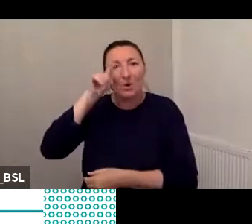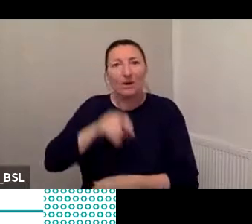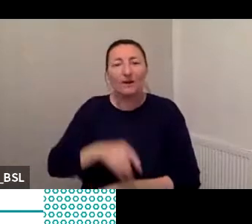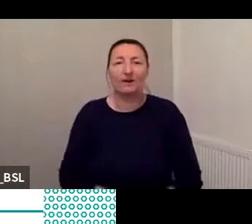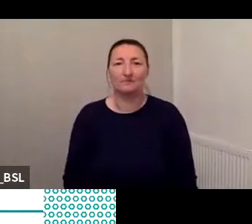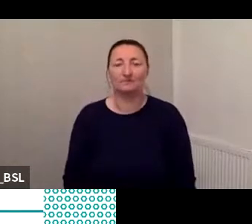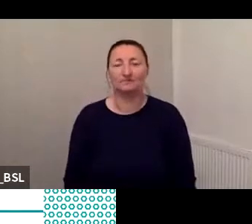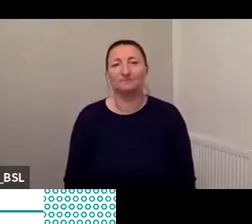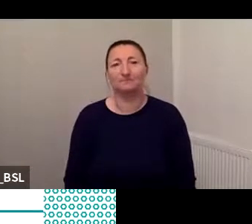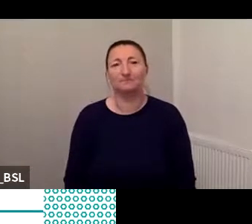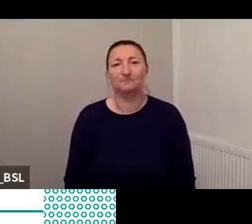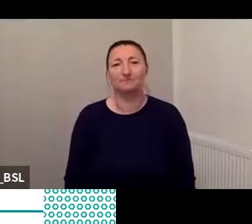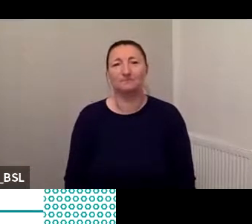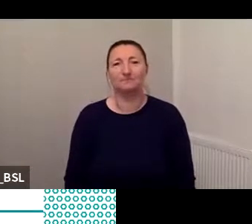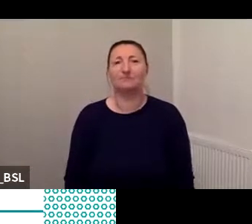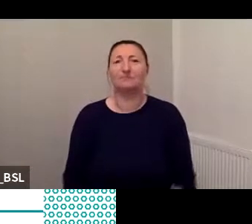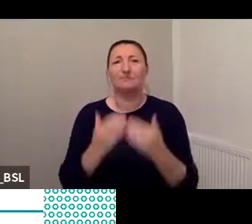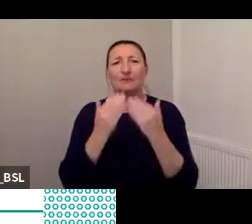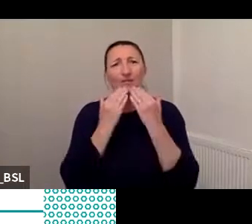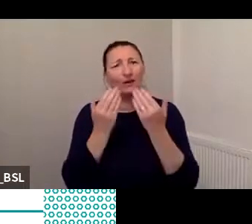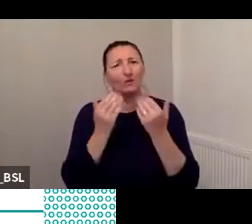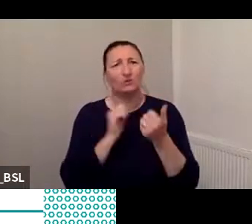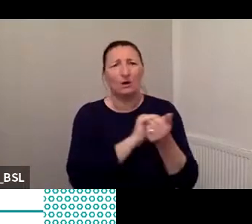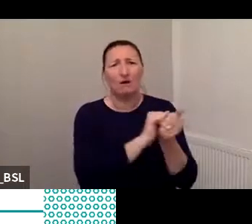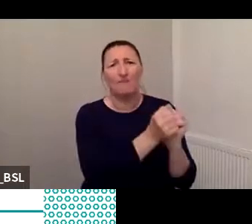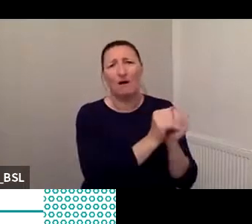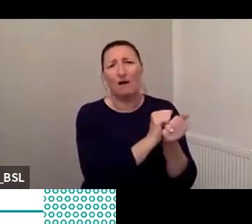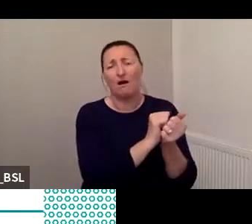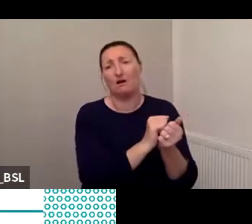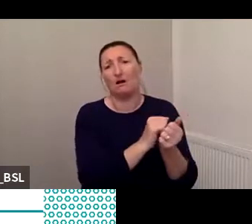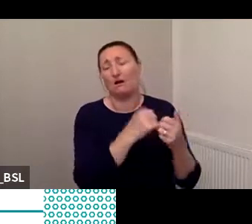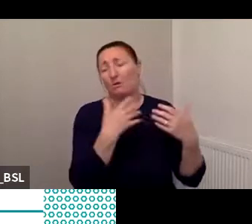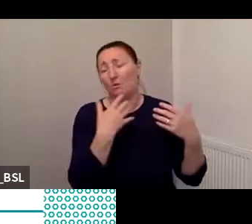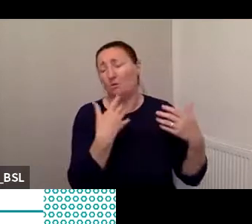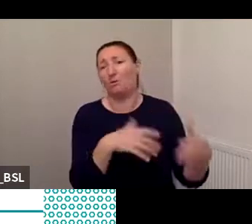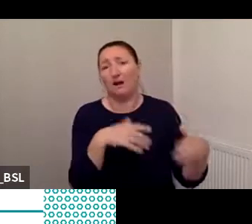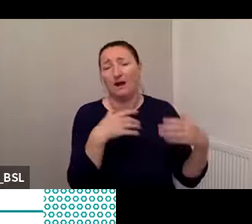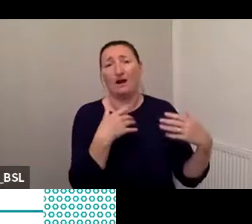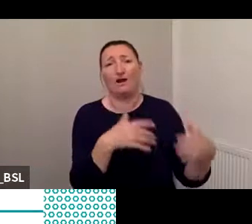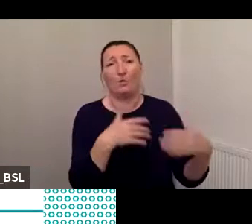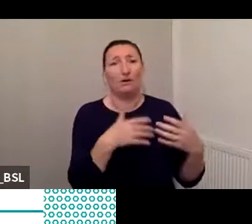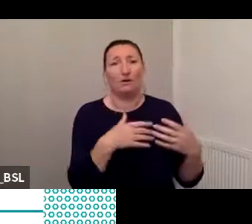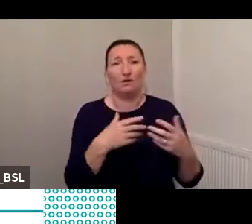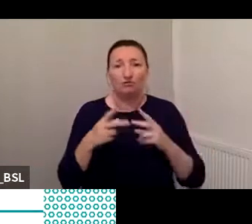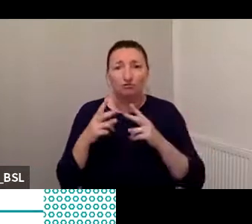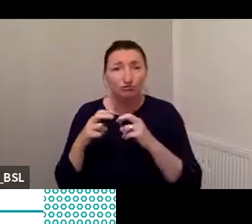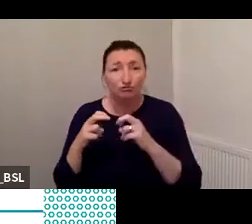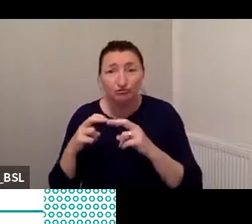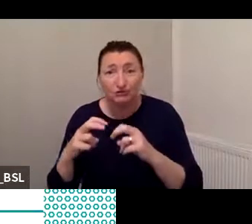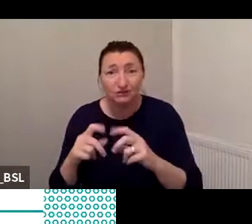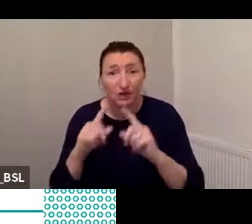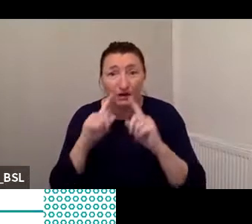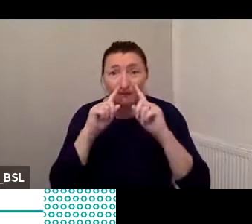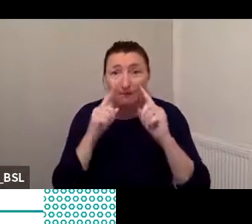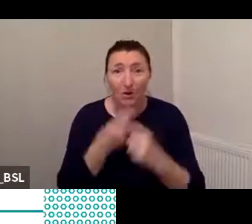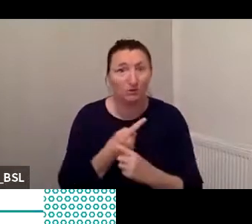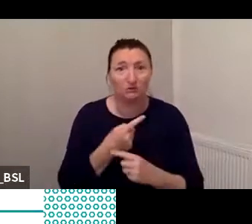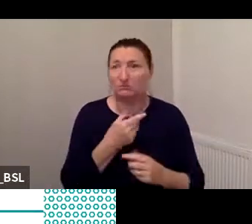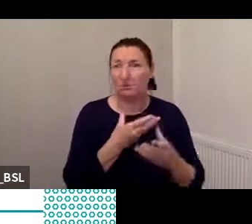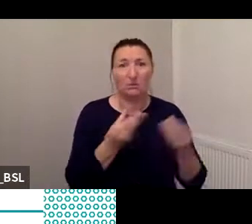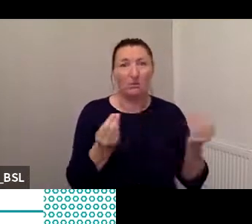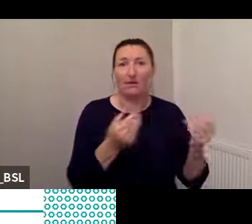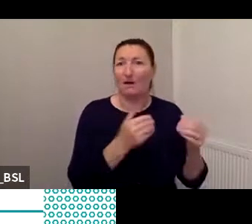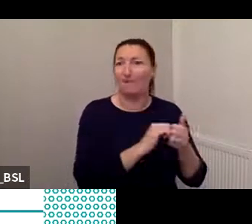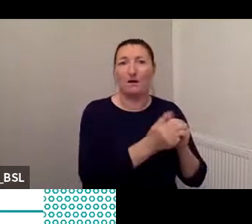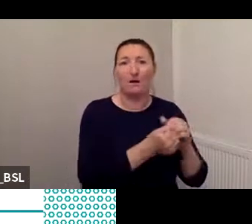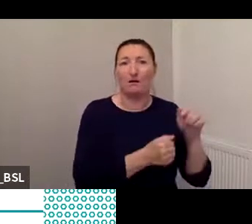partners, who have just been incredible, and we really couldn't have conducted this research without them. You'll hear more from them after my presentation when